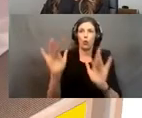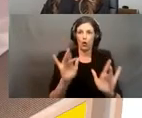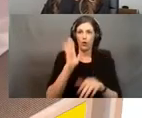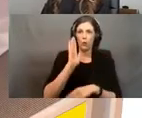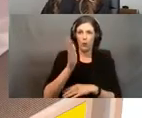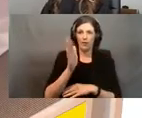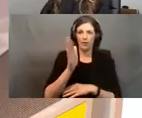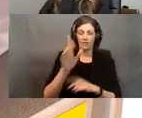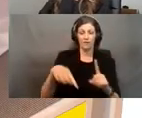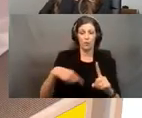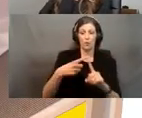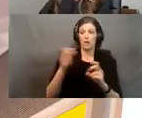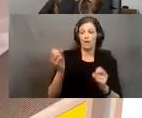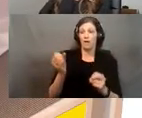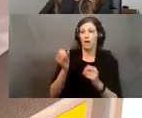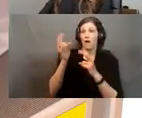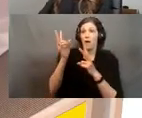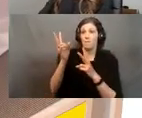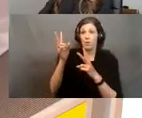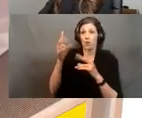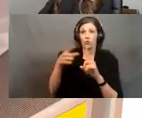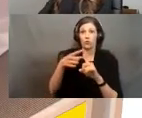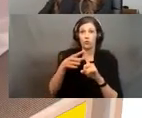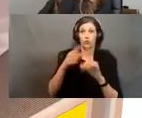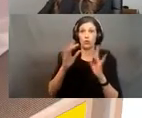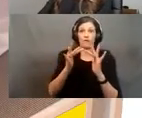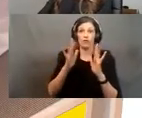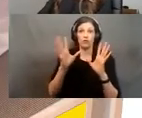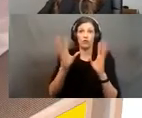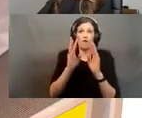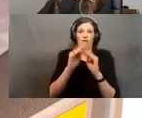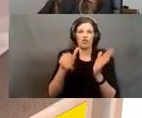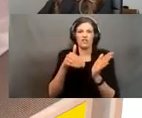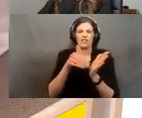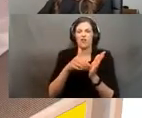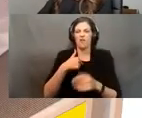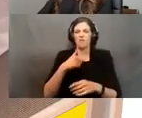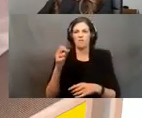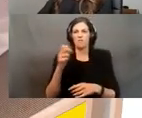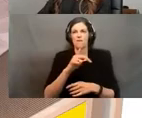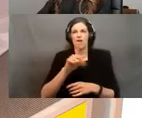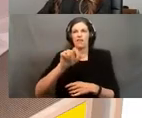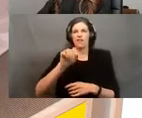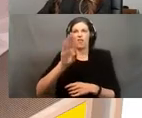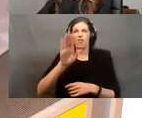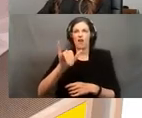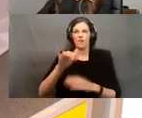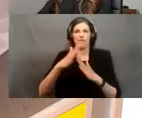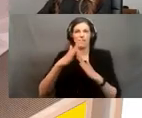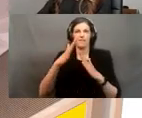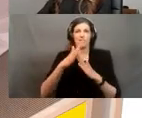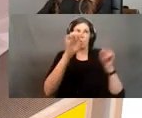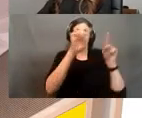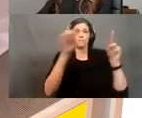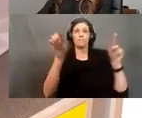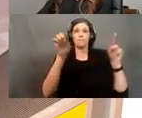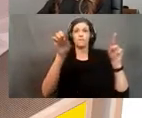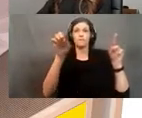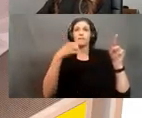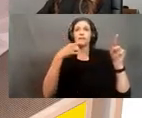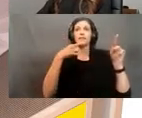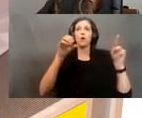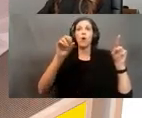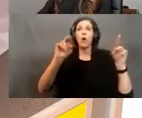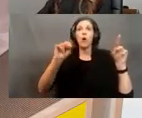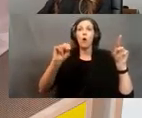uploaded into the virtual conference center I'm back in the lobby on the screen and at the top toolbar there's an icon that says on demand.